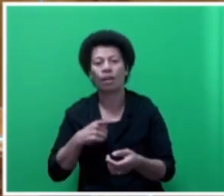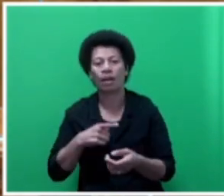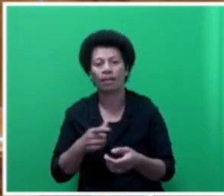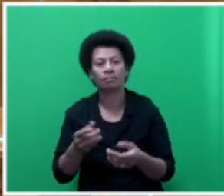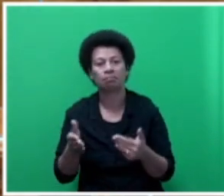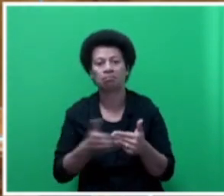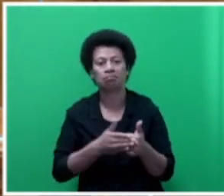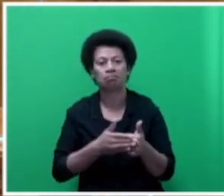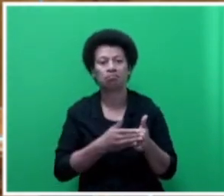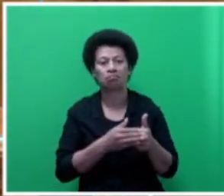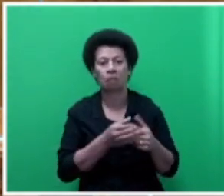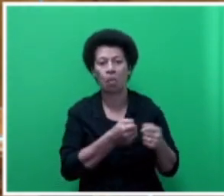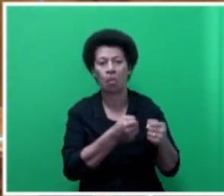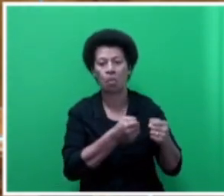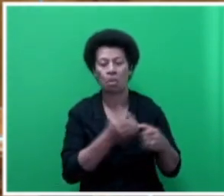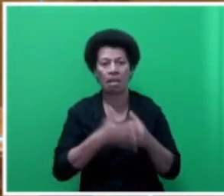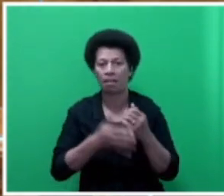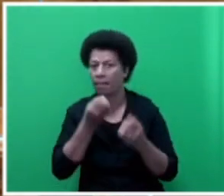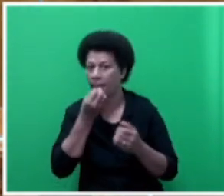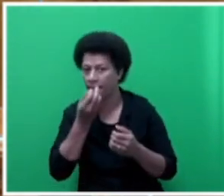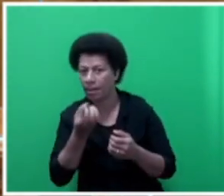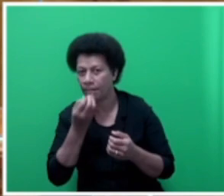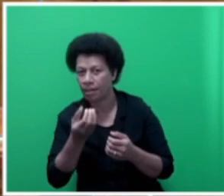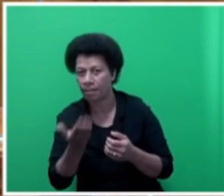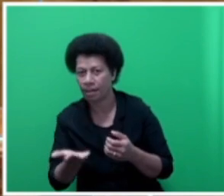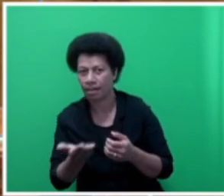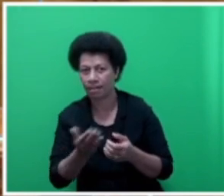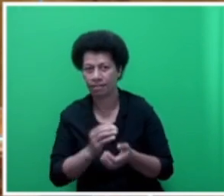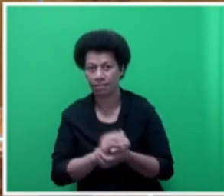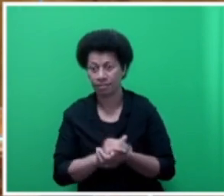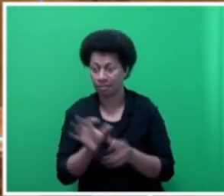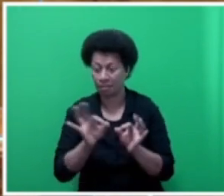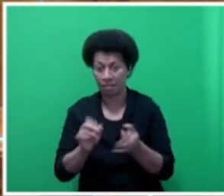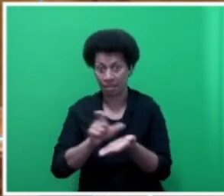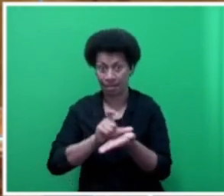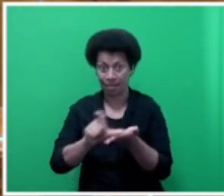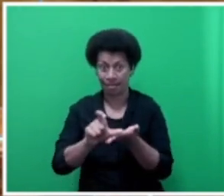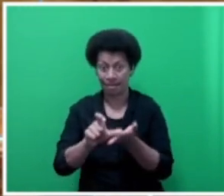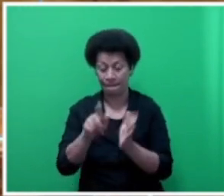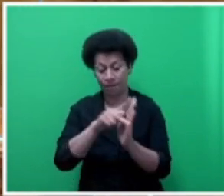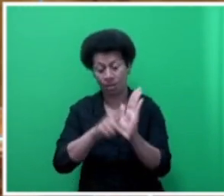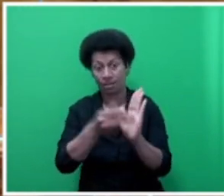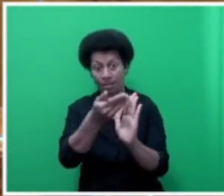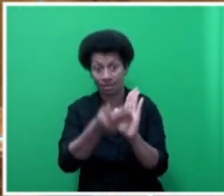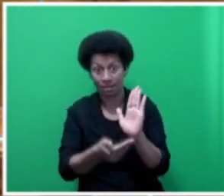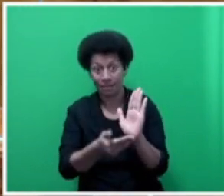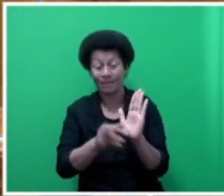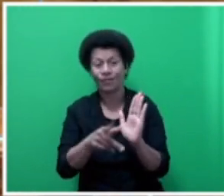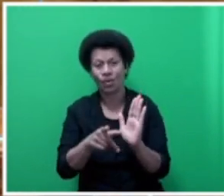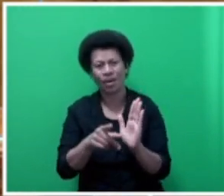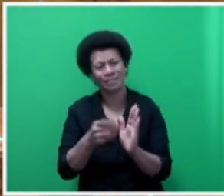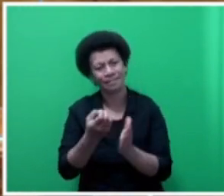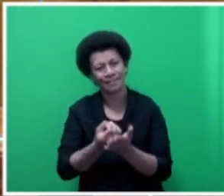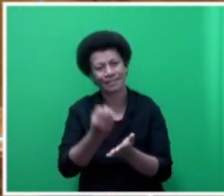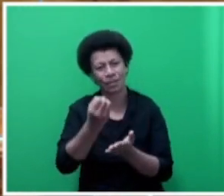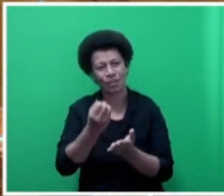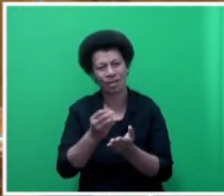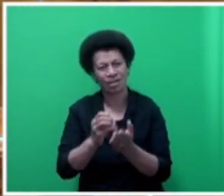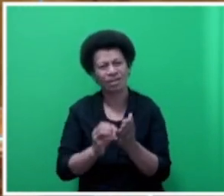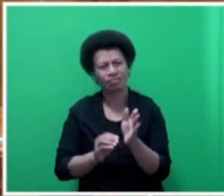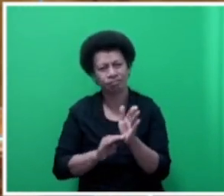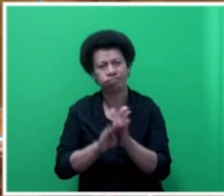made? The measures taken in the adjustment has no indication for a long-term policy adjustment towards economic growth and